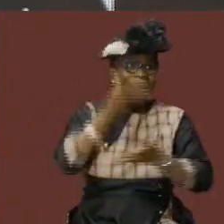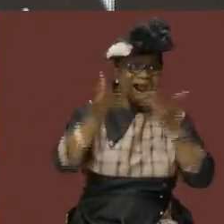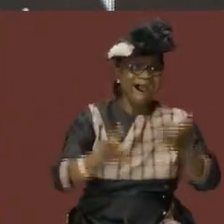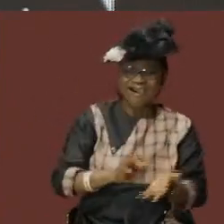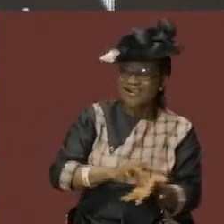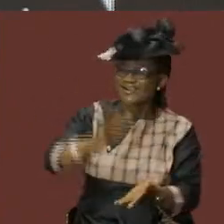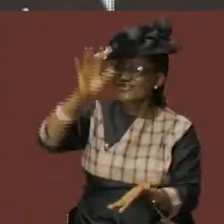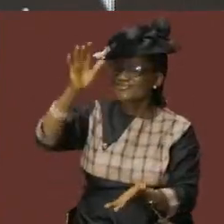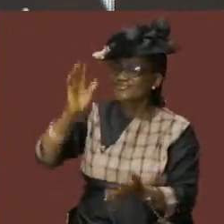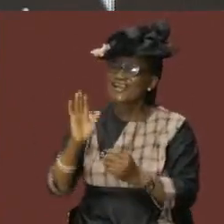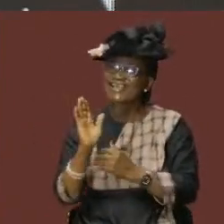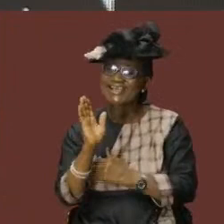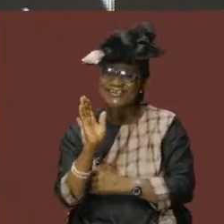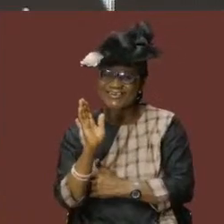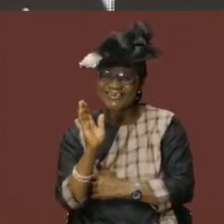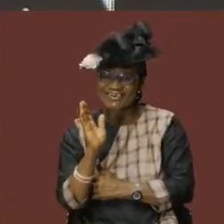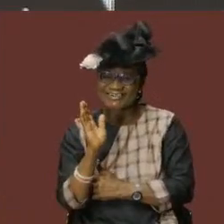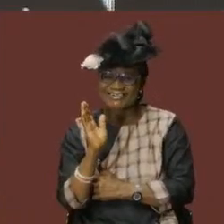glorifying God.